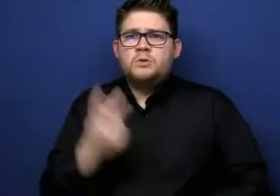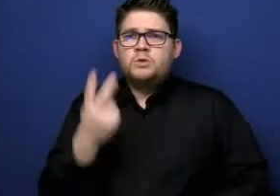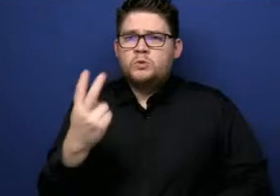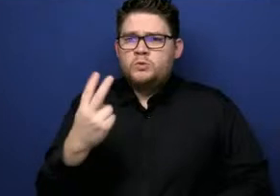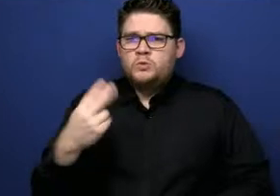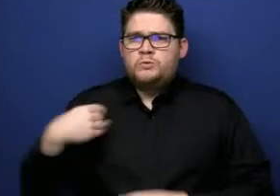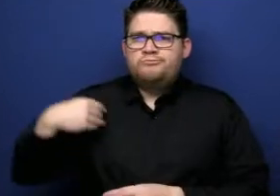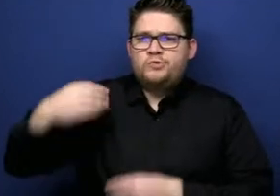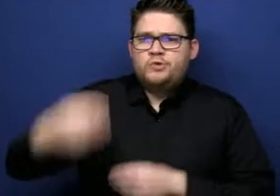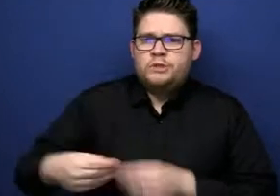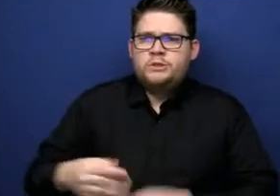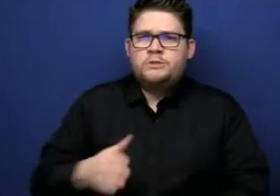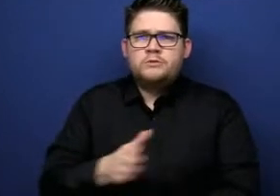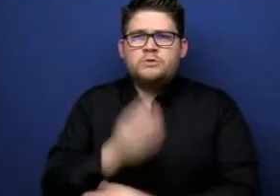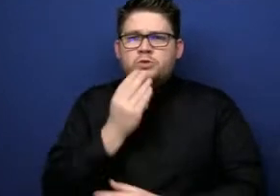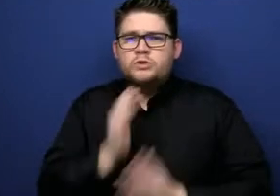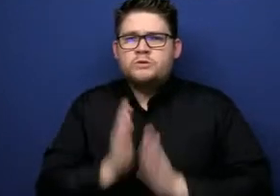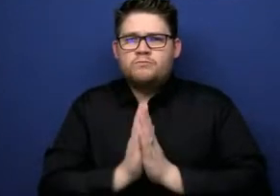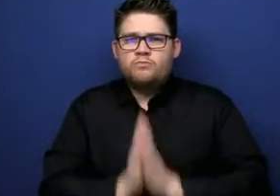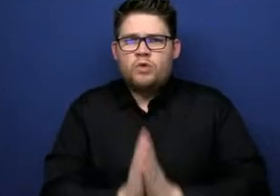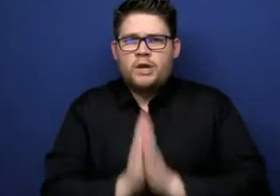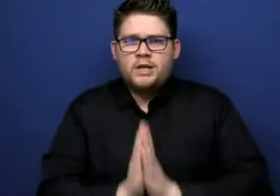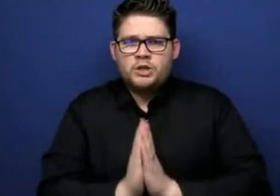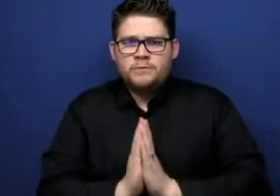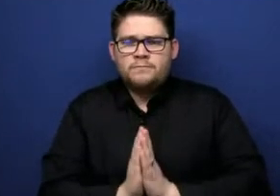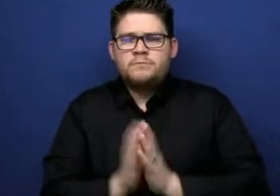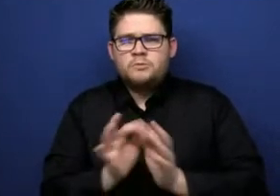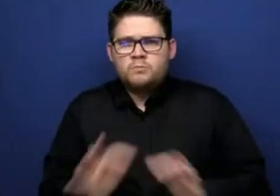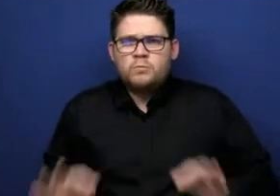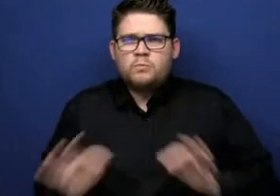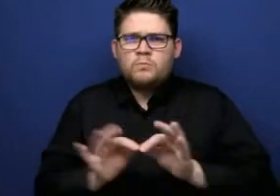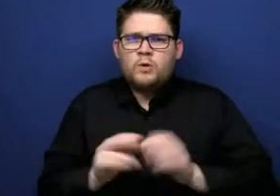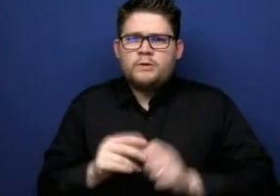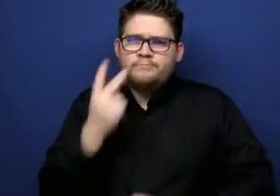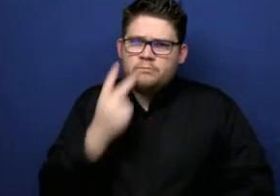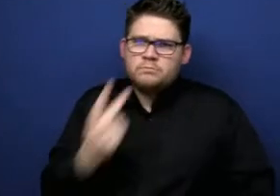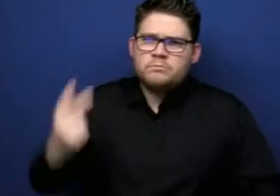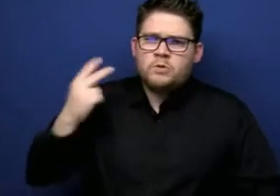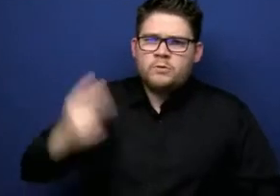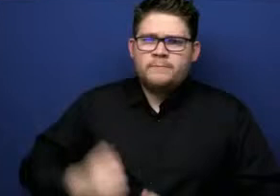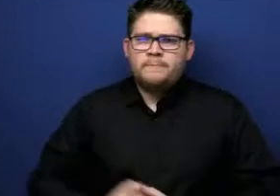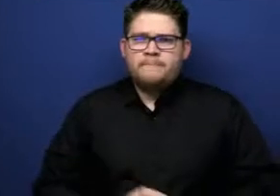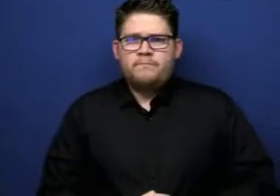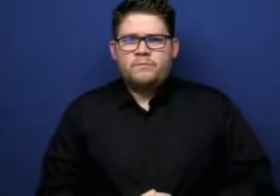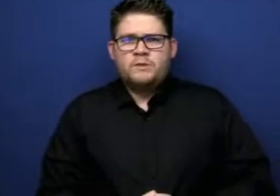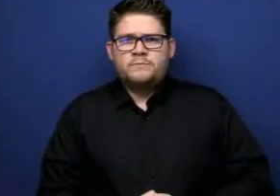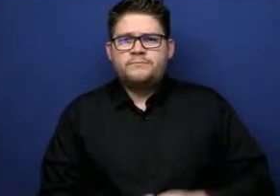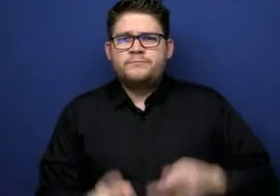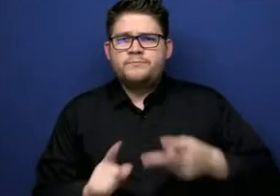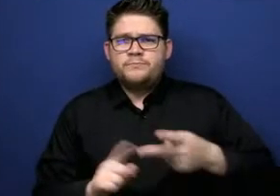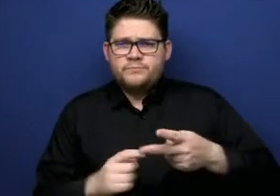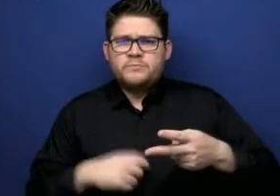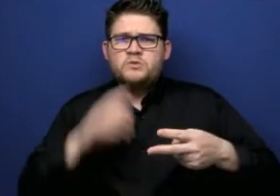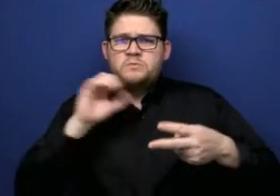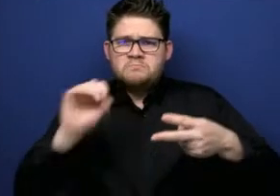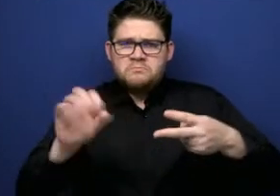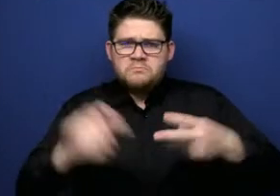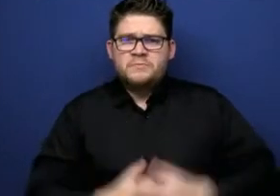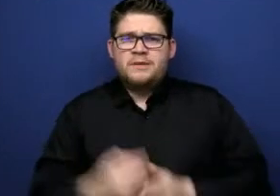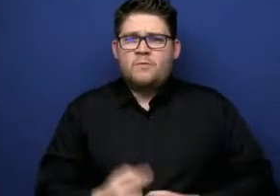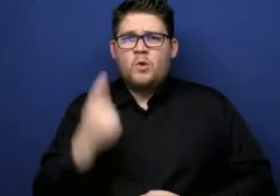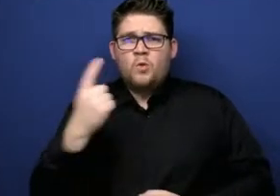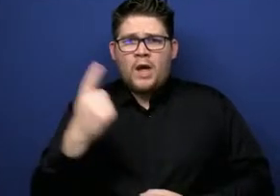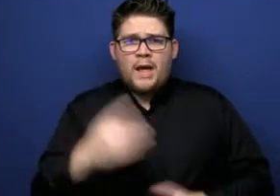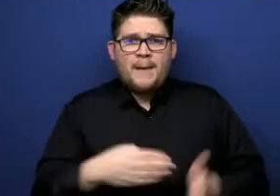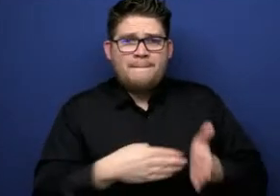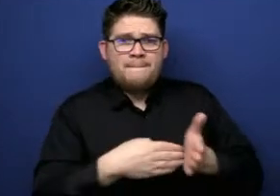version of the Mourner's Kaddish that includes the names of the death camps where 6 million Jewish people, more than 1 million of them young children, were